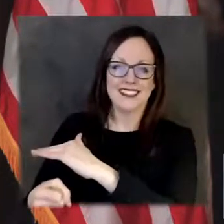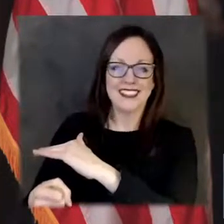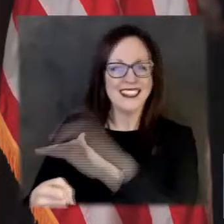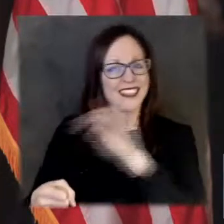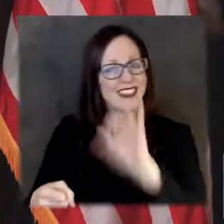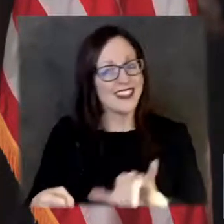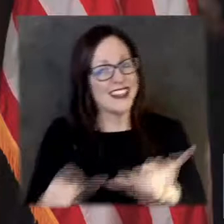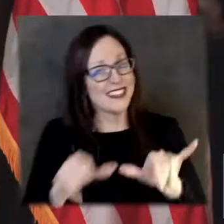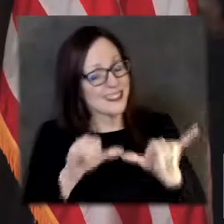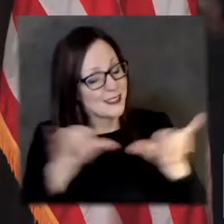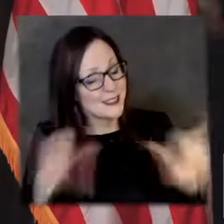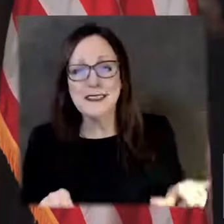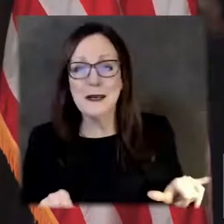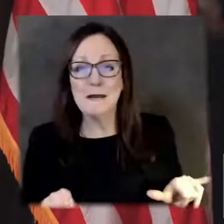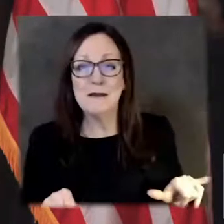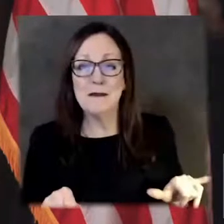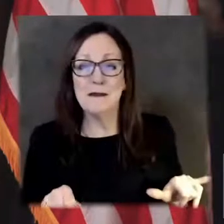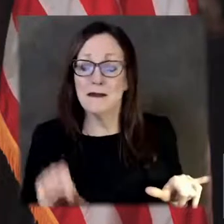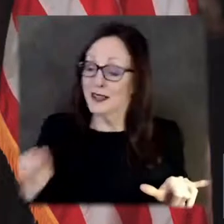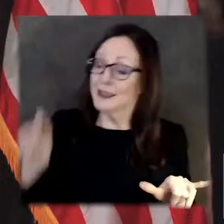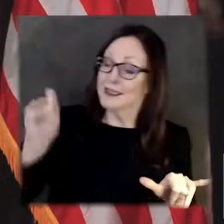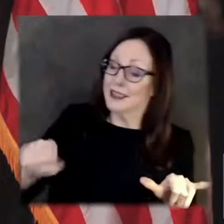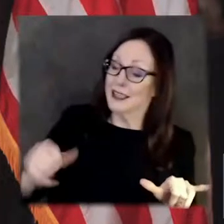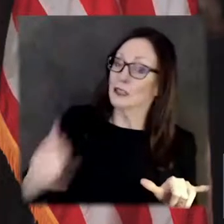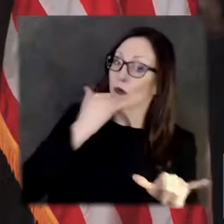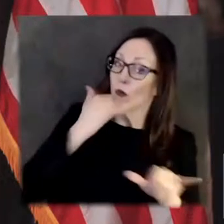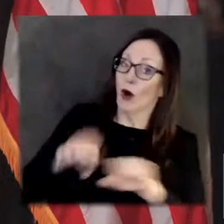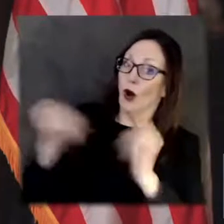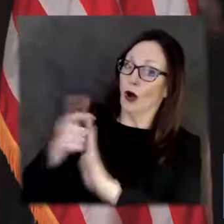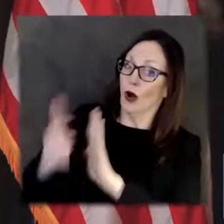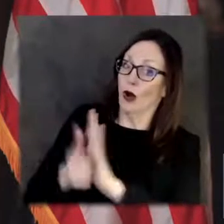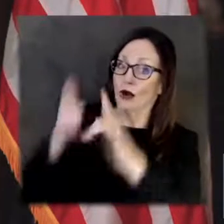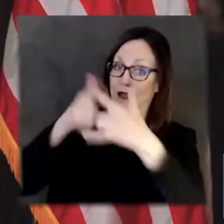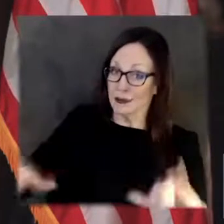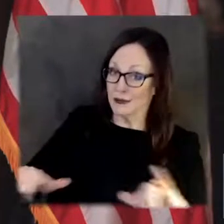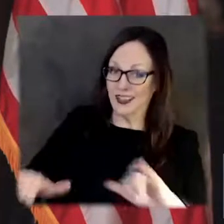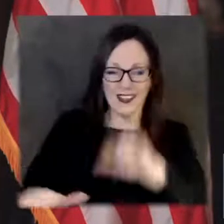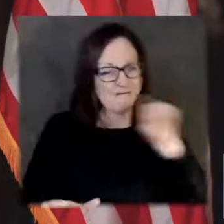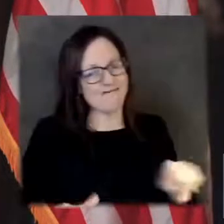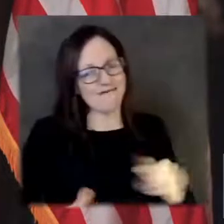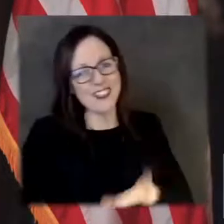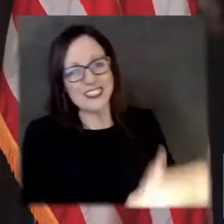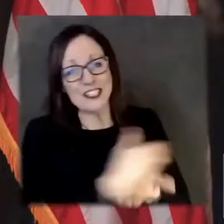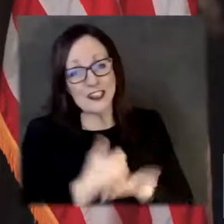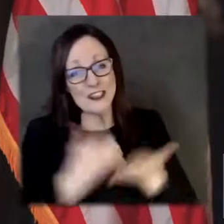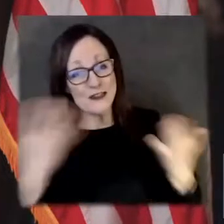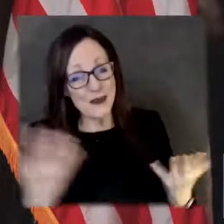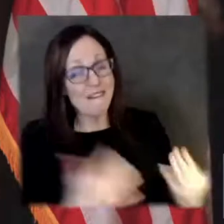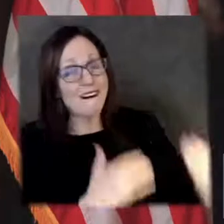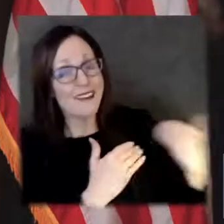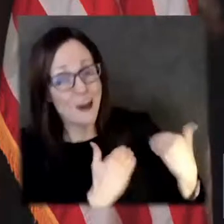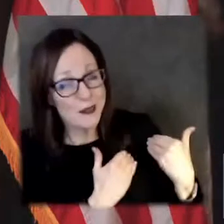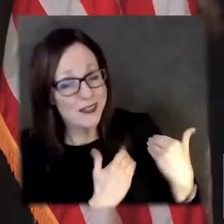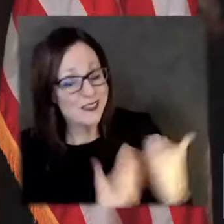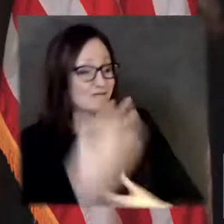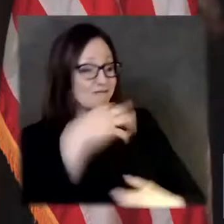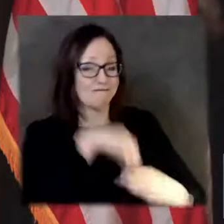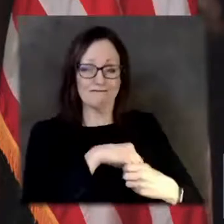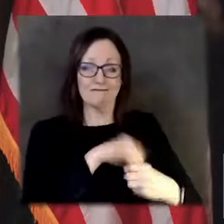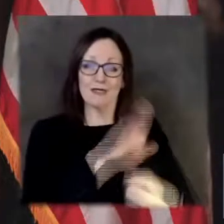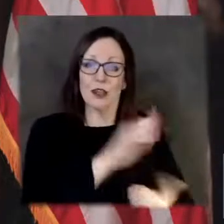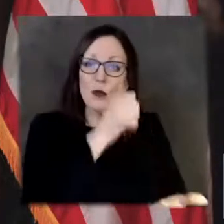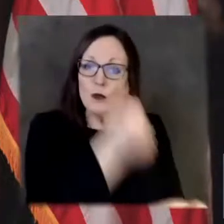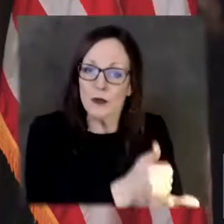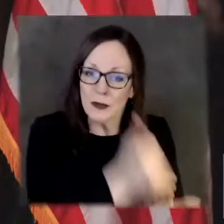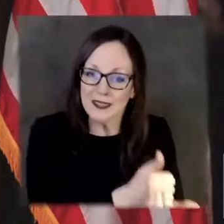accountability, but also about the opportunity for treatment and rehabilitation. And any meaningful reform of the